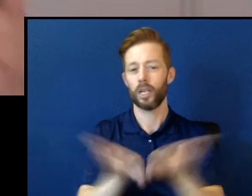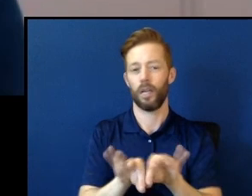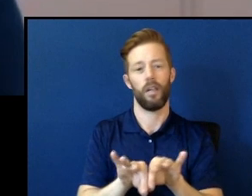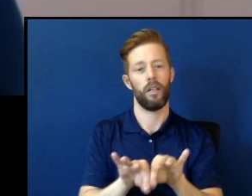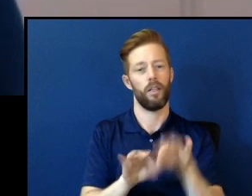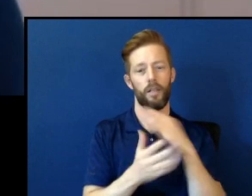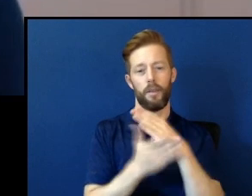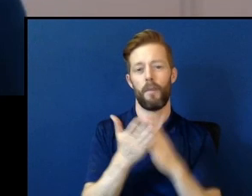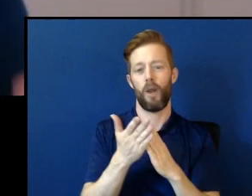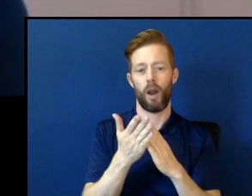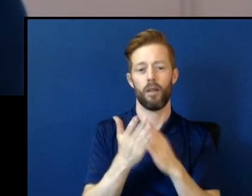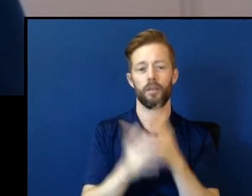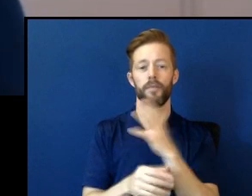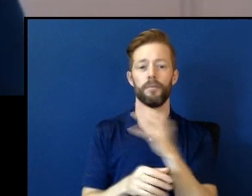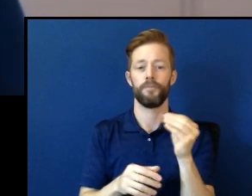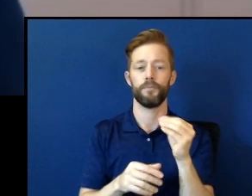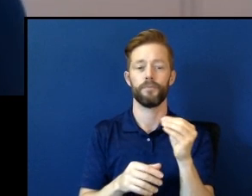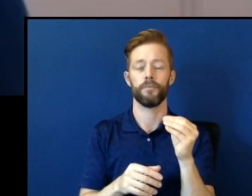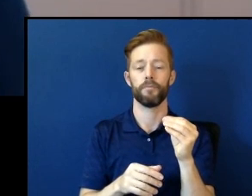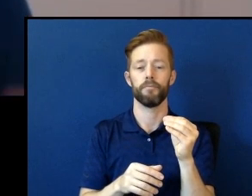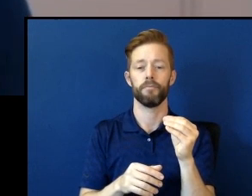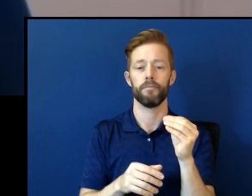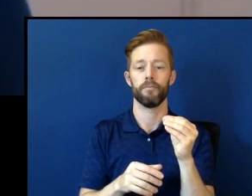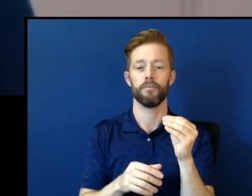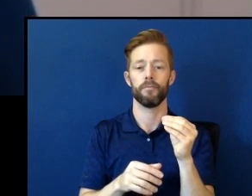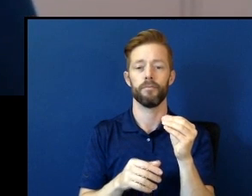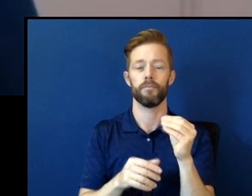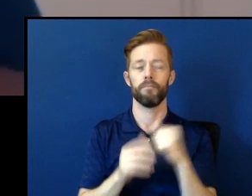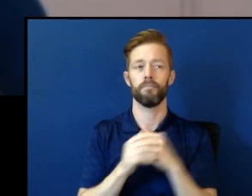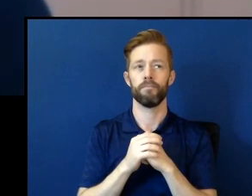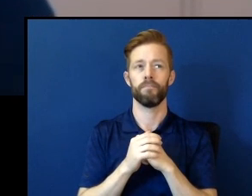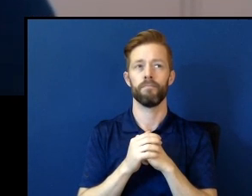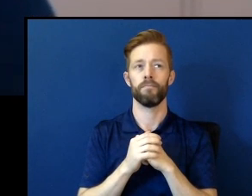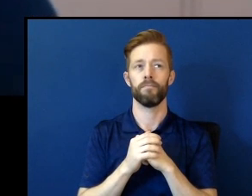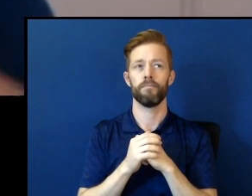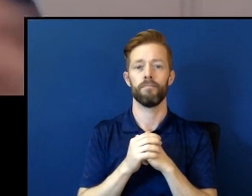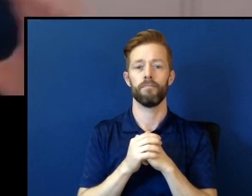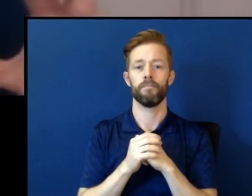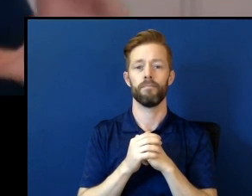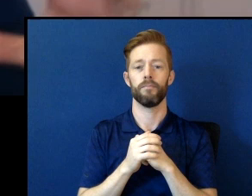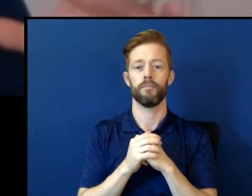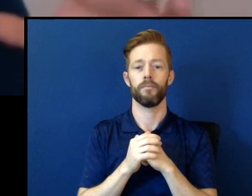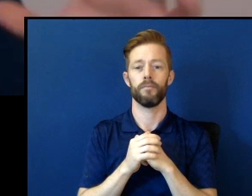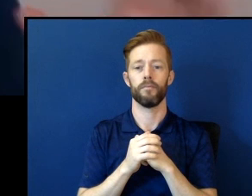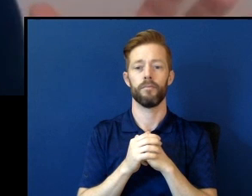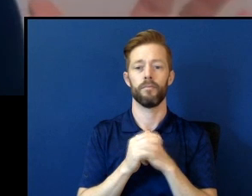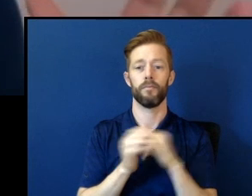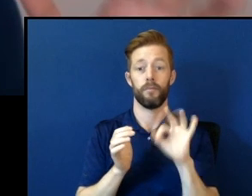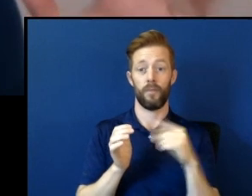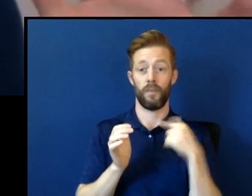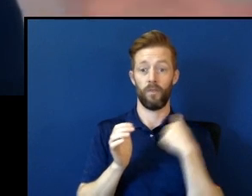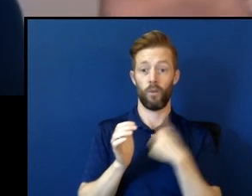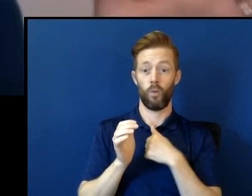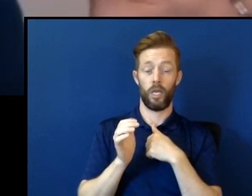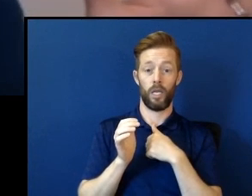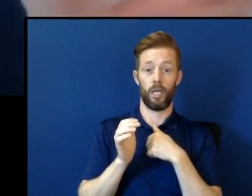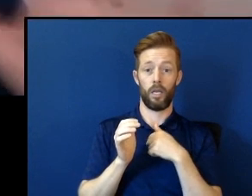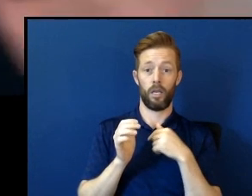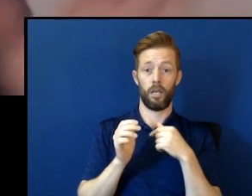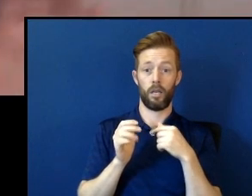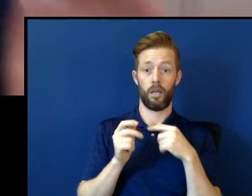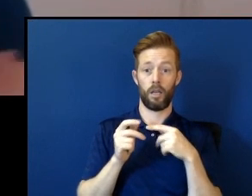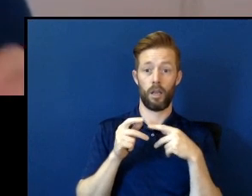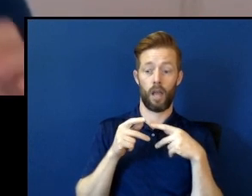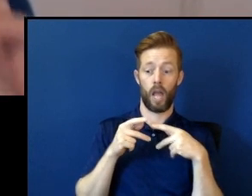real critical piece of it. And I do think that had we sort of allowed our fears of,